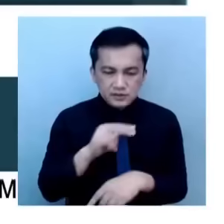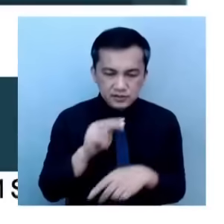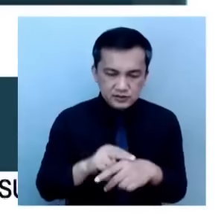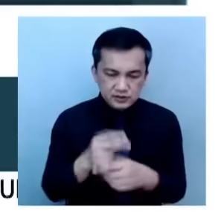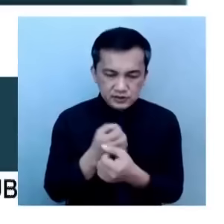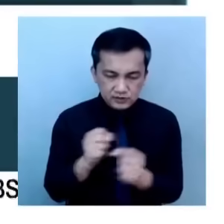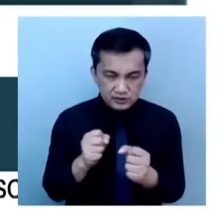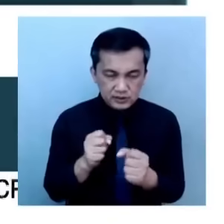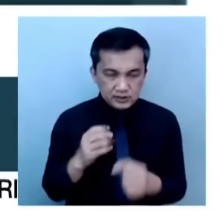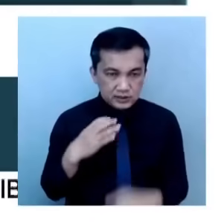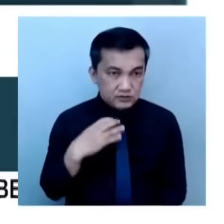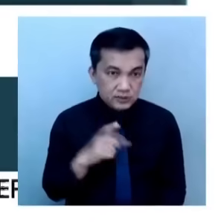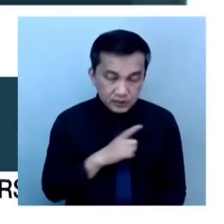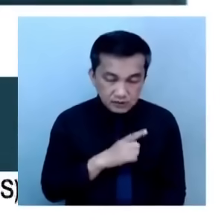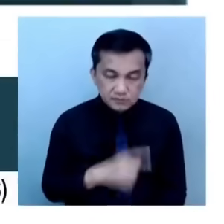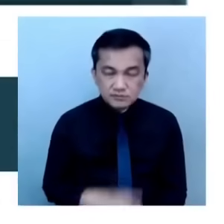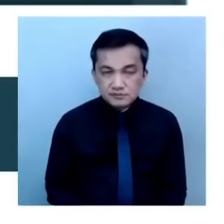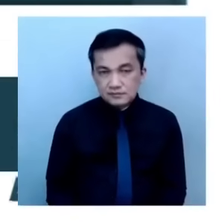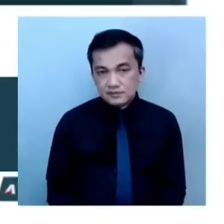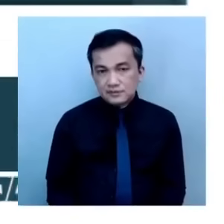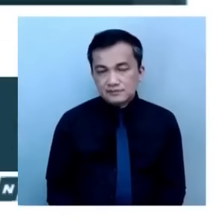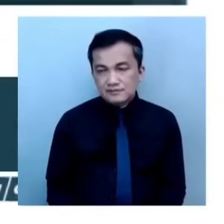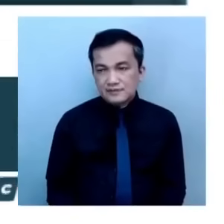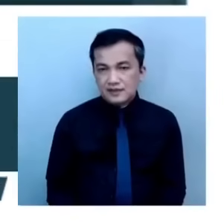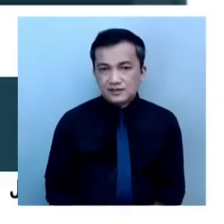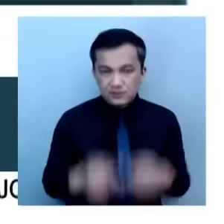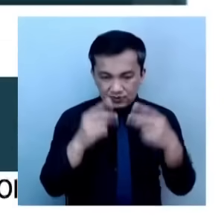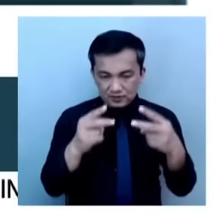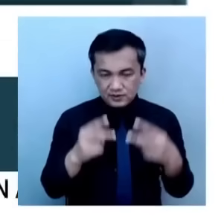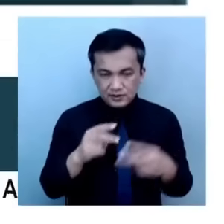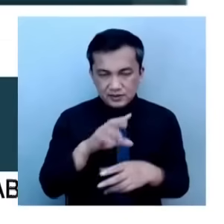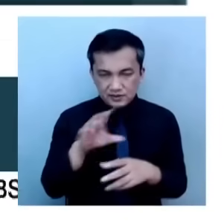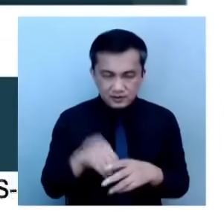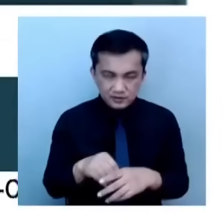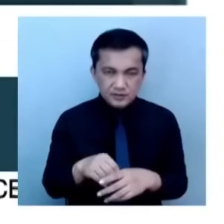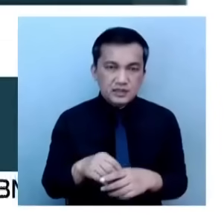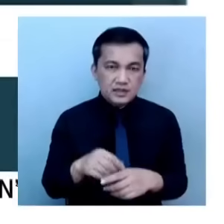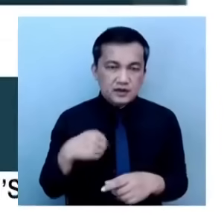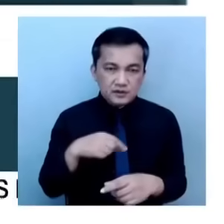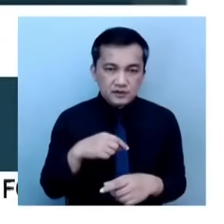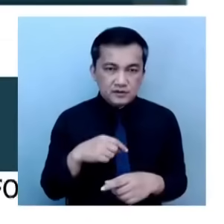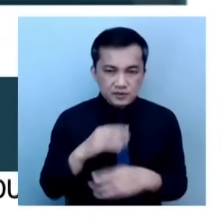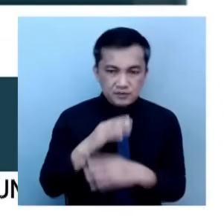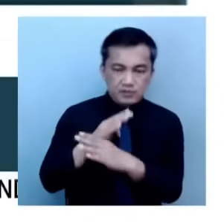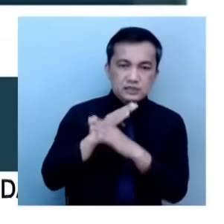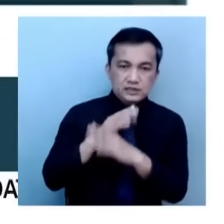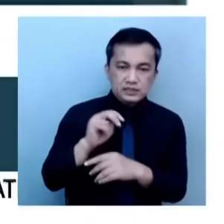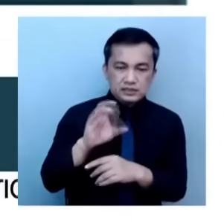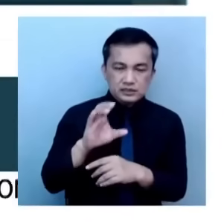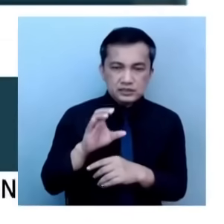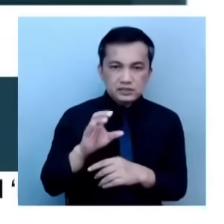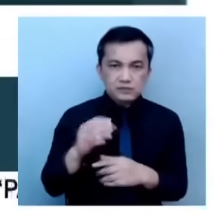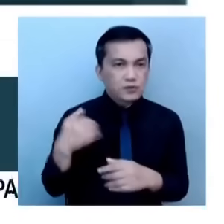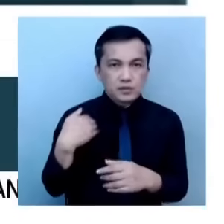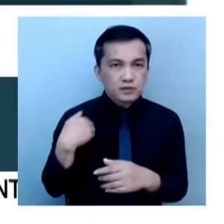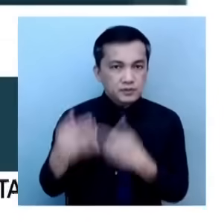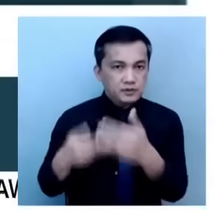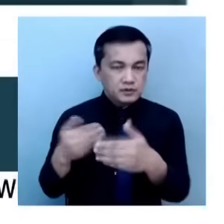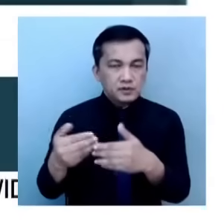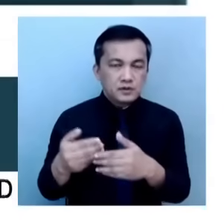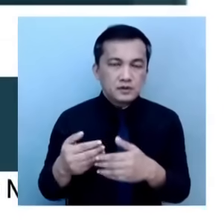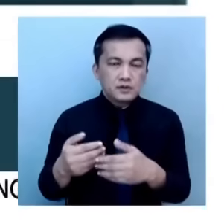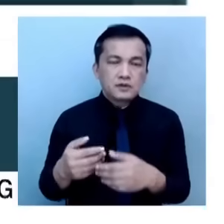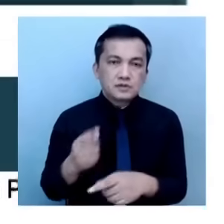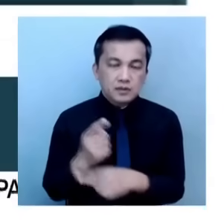know, the websites, including ours, were blocked by the NTC without the benefit of due process. Mm. So that's